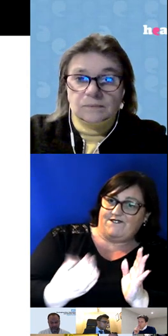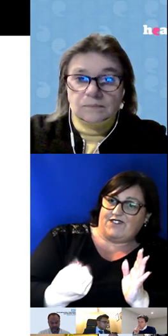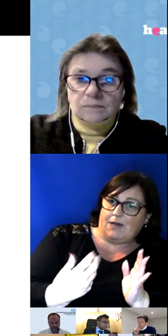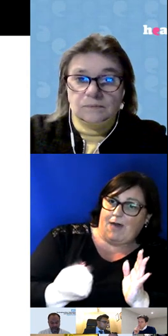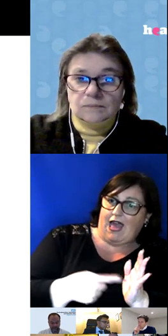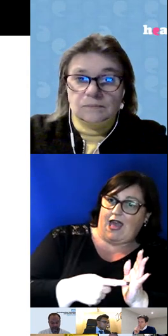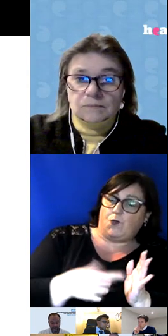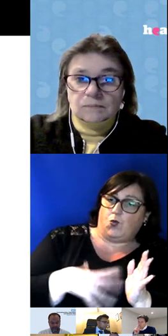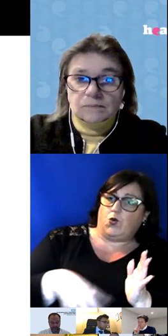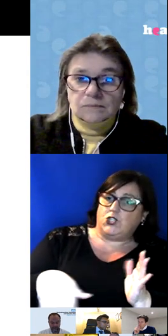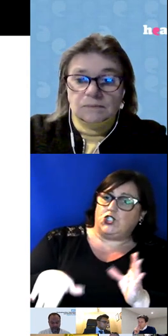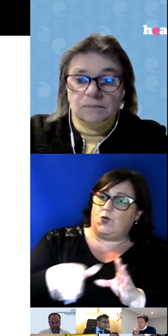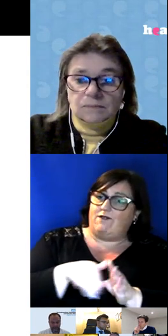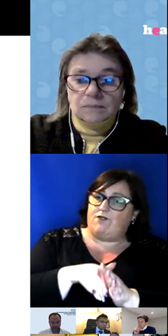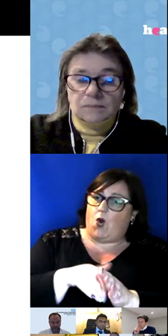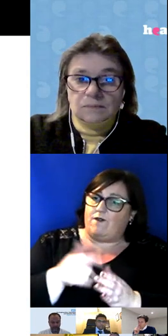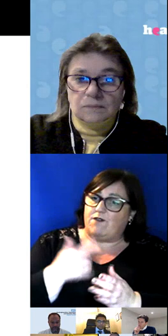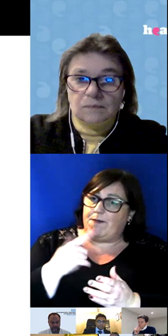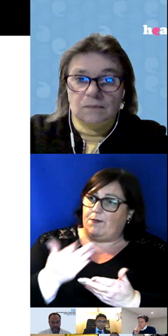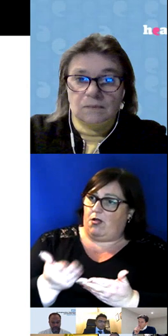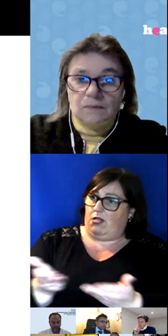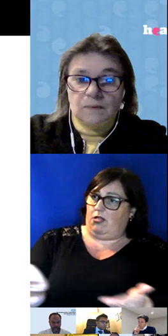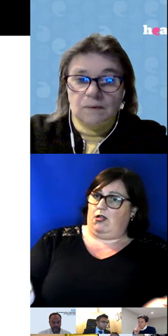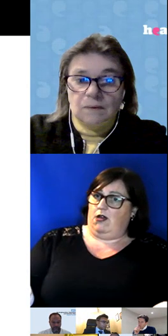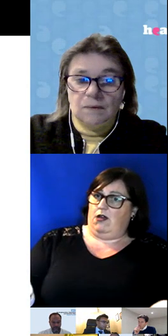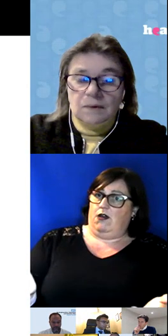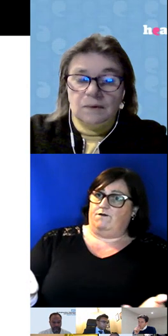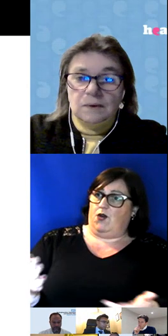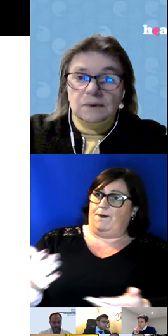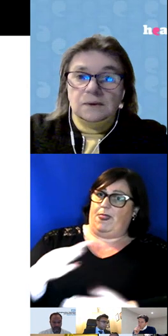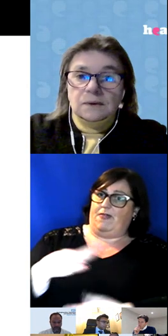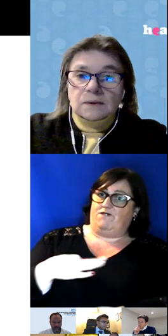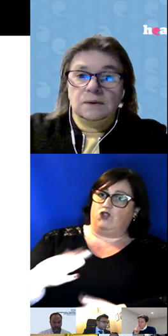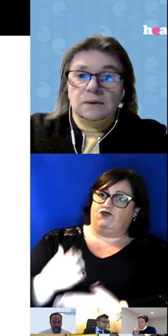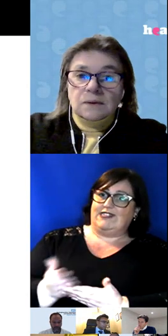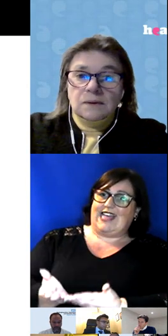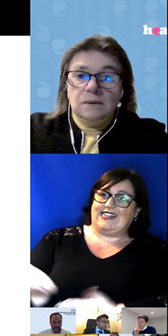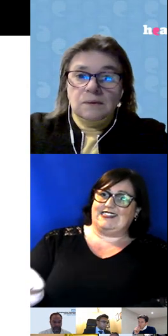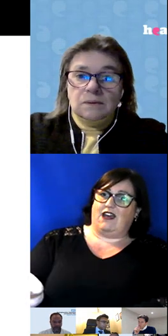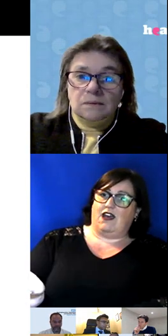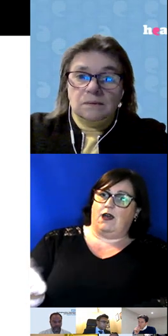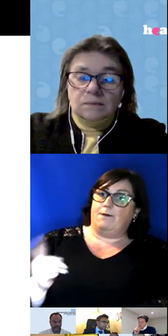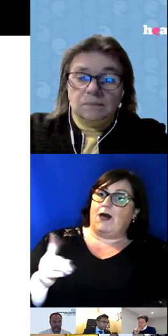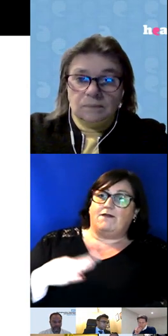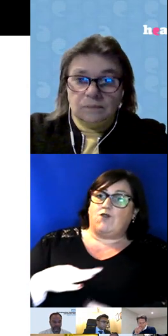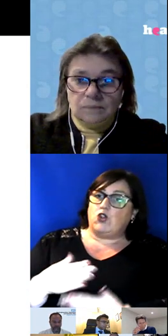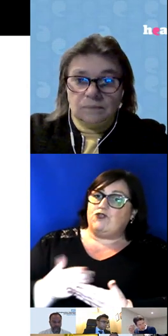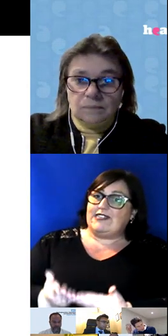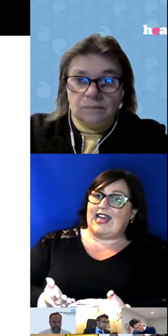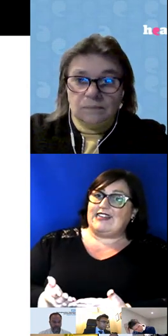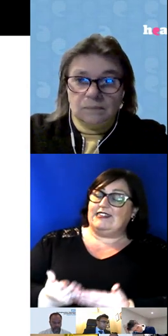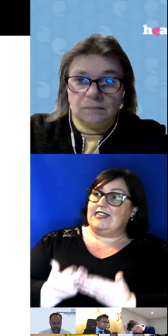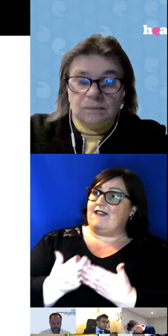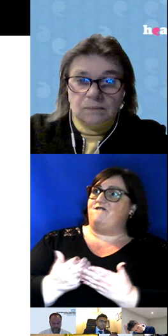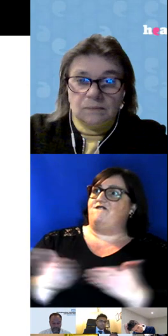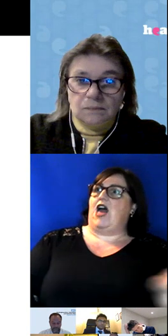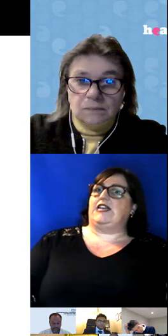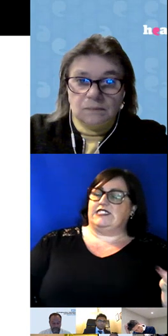from across the sector. But well, I guess one of the things about the voluntary sector itself is it's vast and huge and hugely varied,